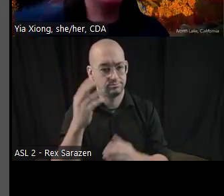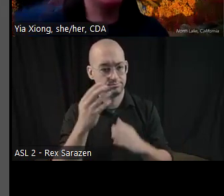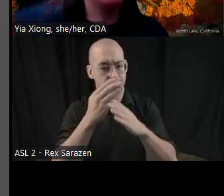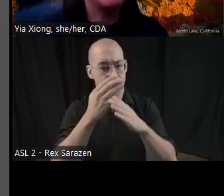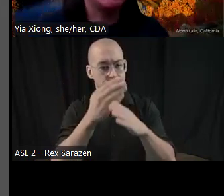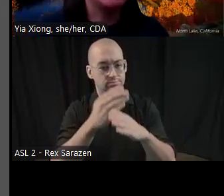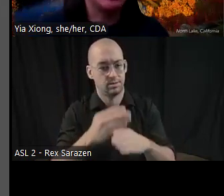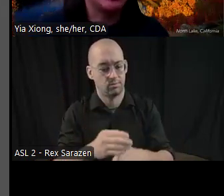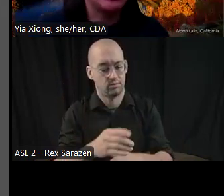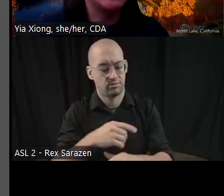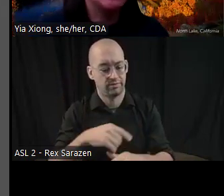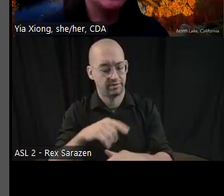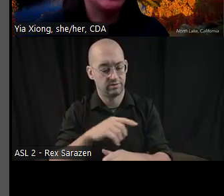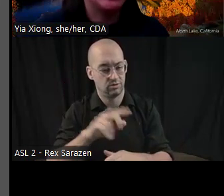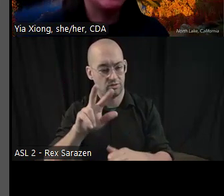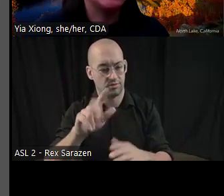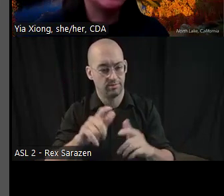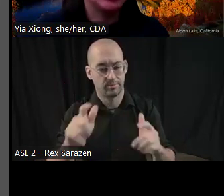out into three large buckets,